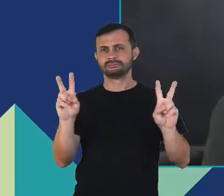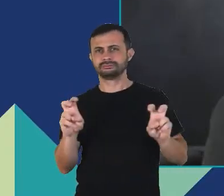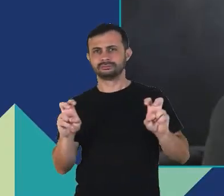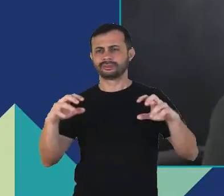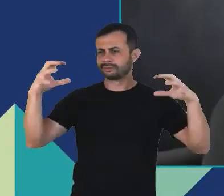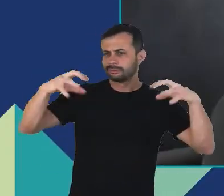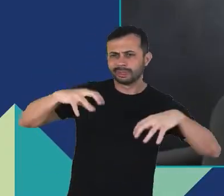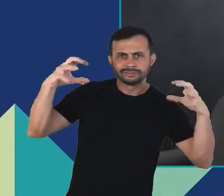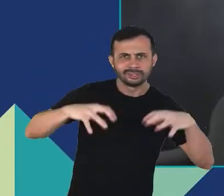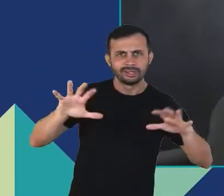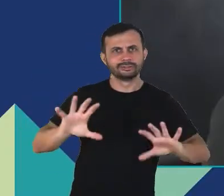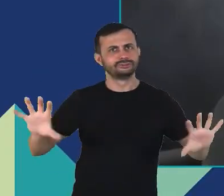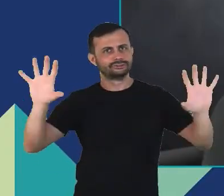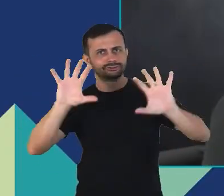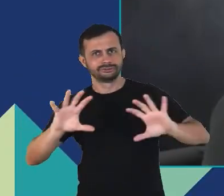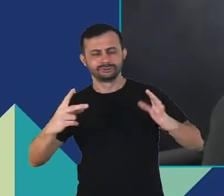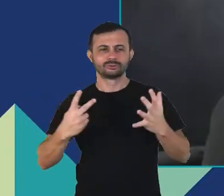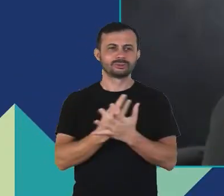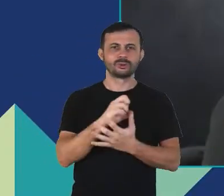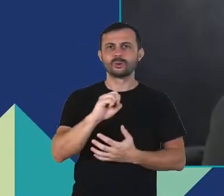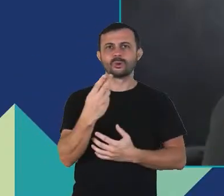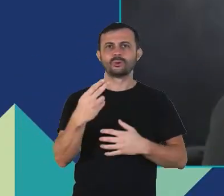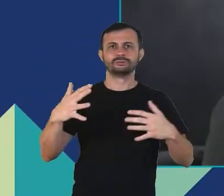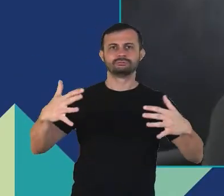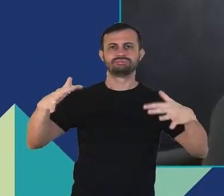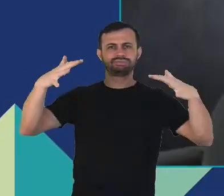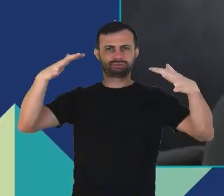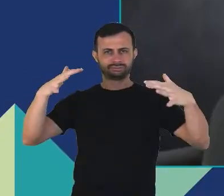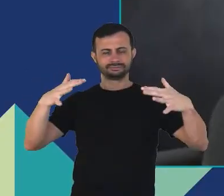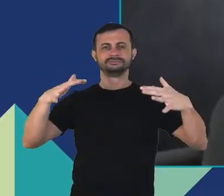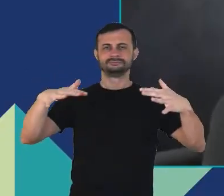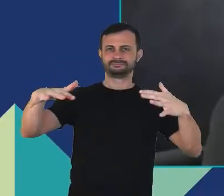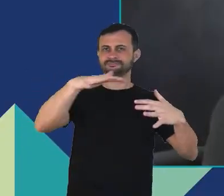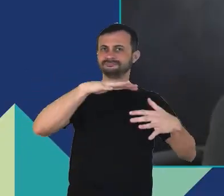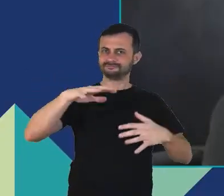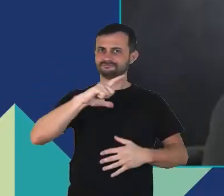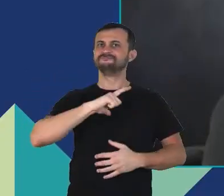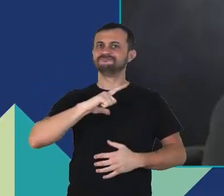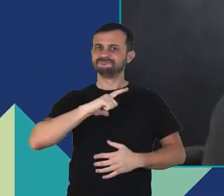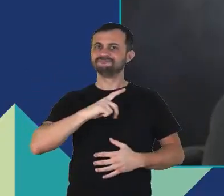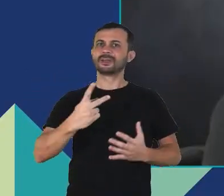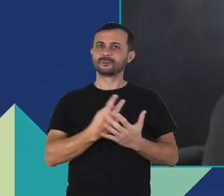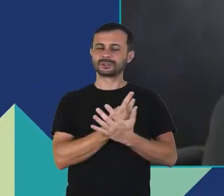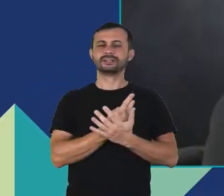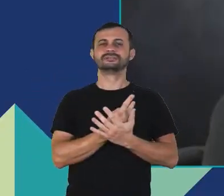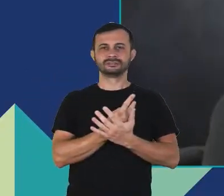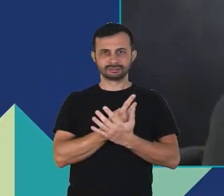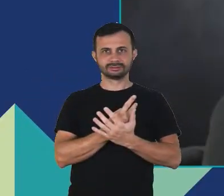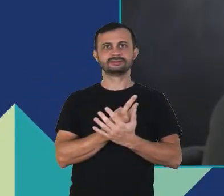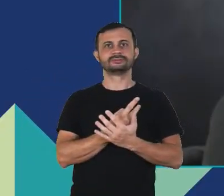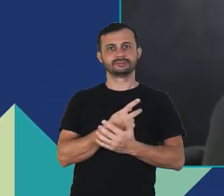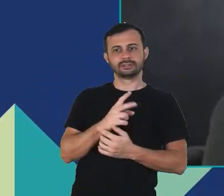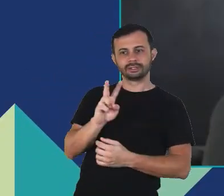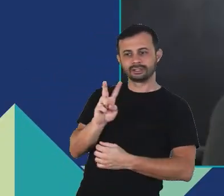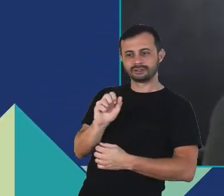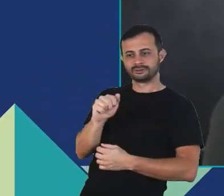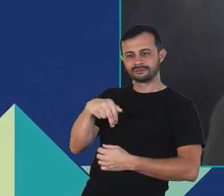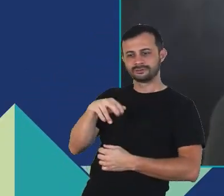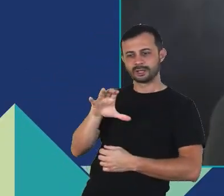earthquake. As you know, British Columbia, Vancouver in particular, is expecting a big earthquake. Who knows when?